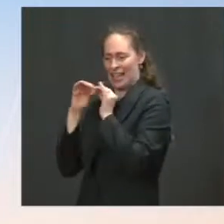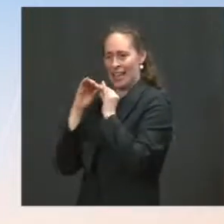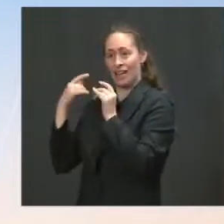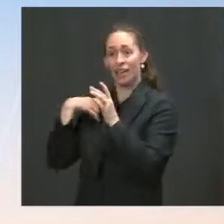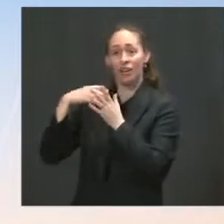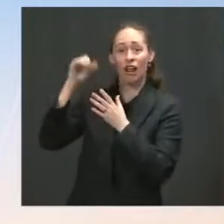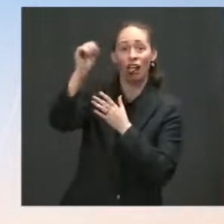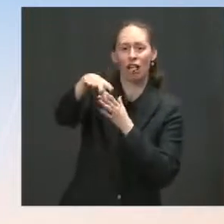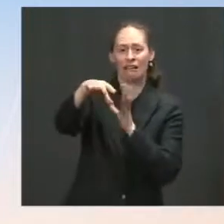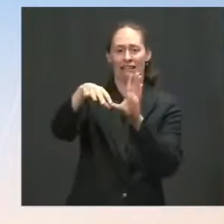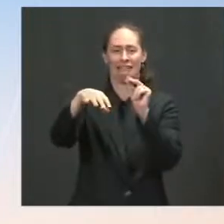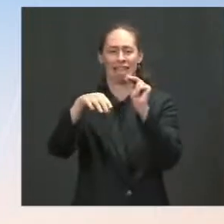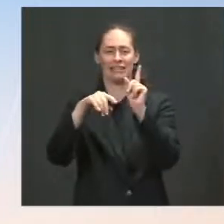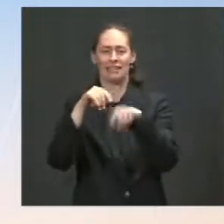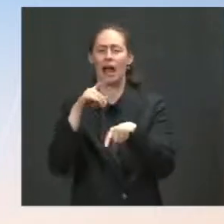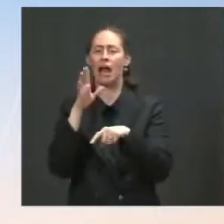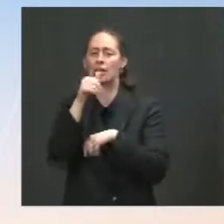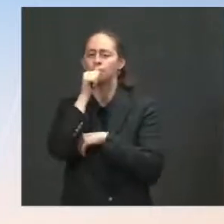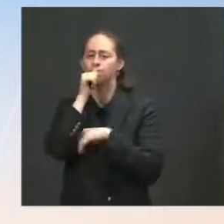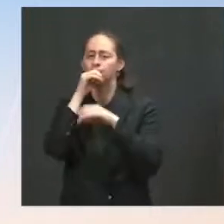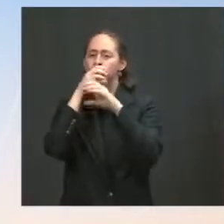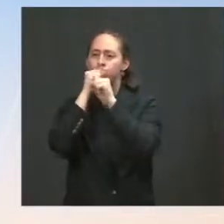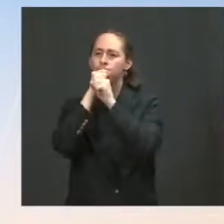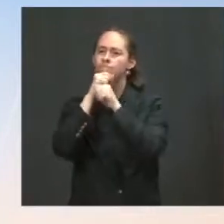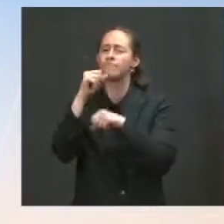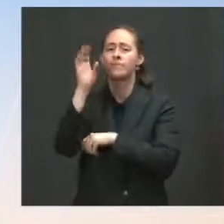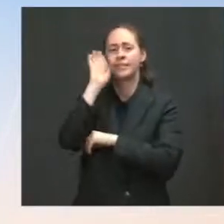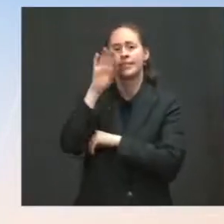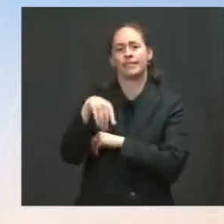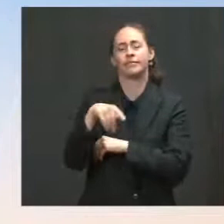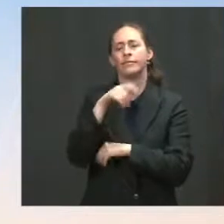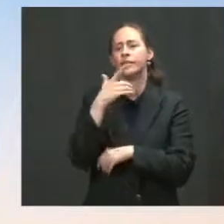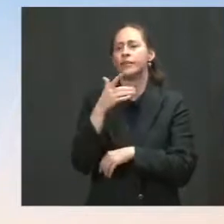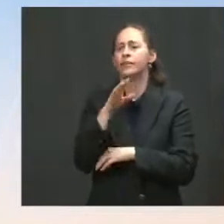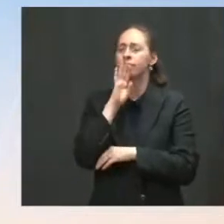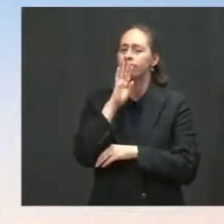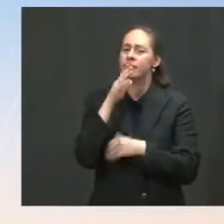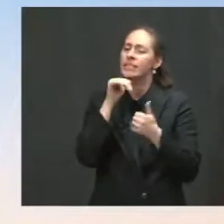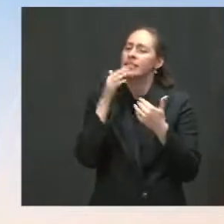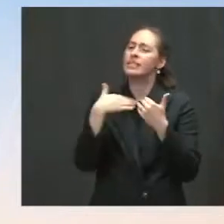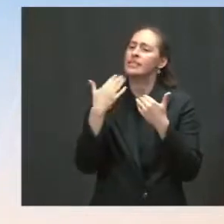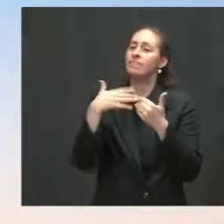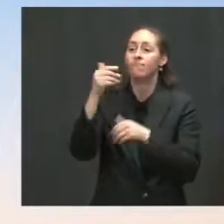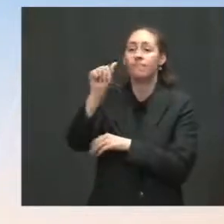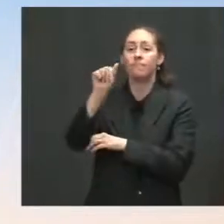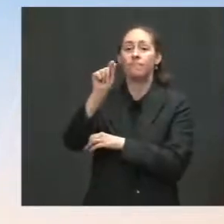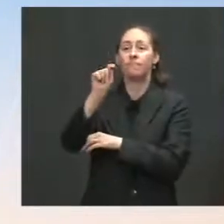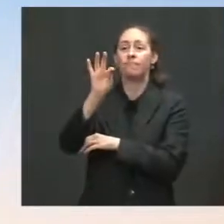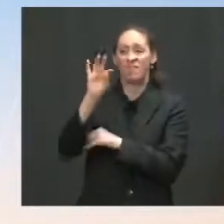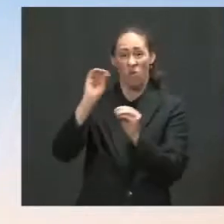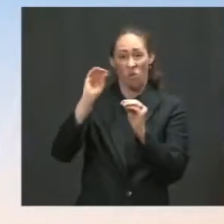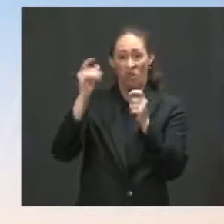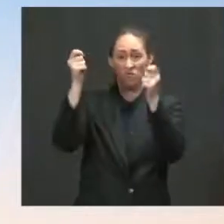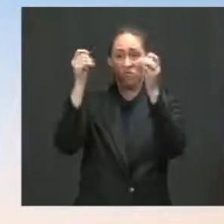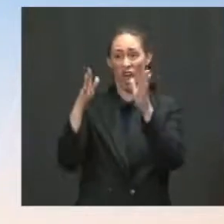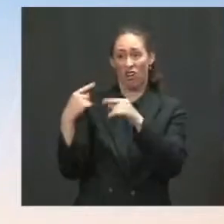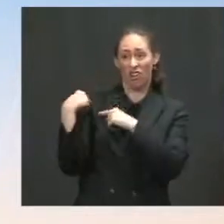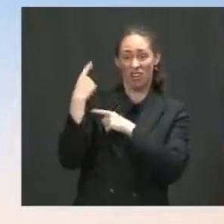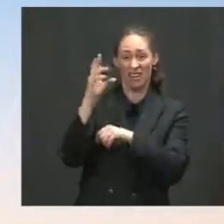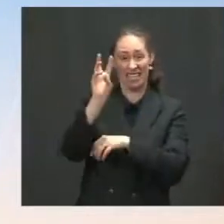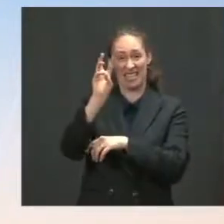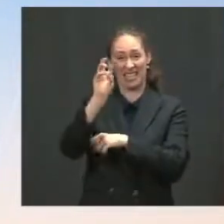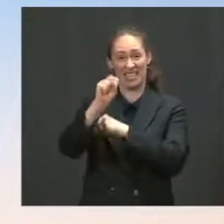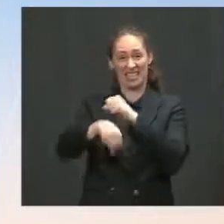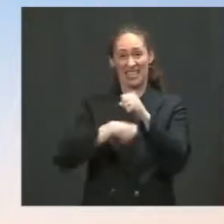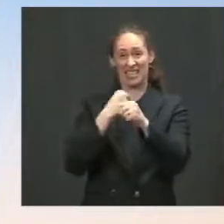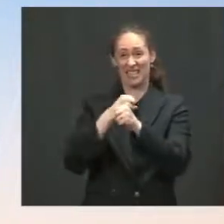easy. ATF hasn't had a confirmed director in 6 years, and only one confirmed director since the position became Senate confirmable.